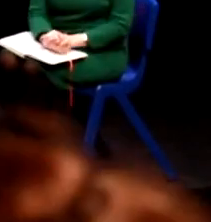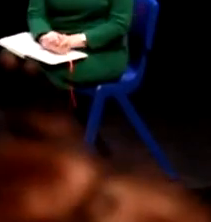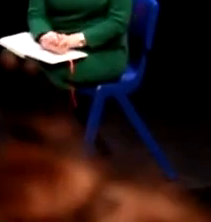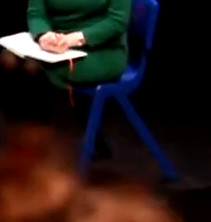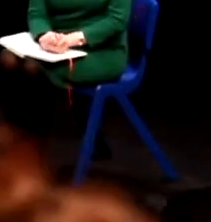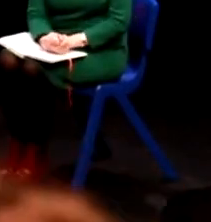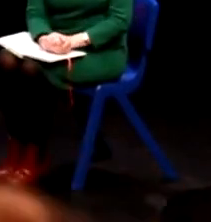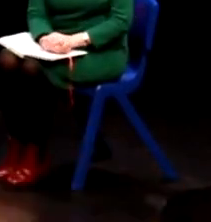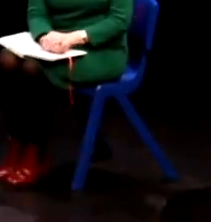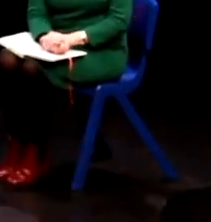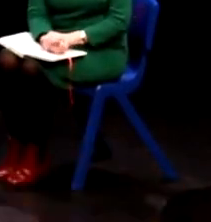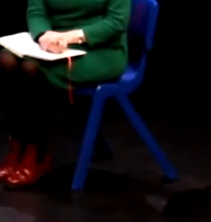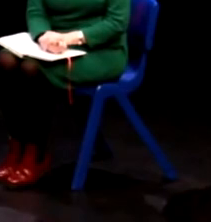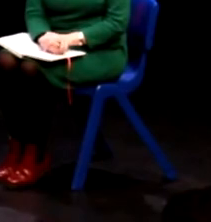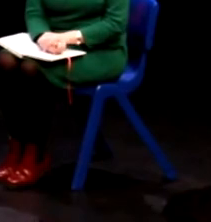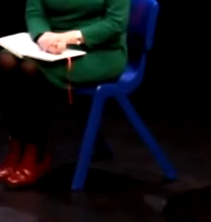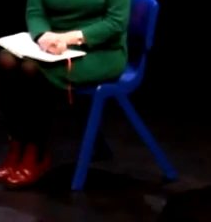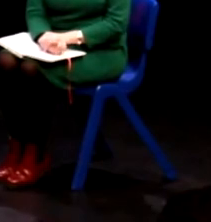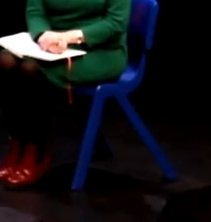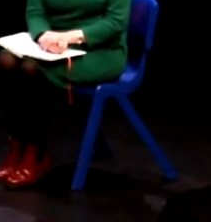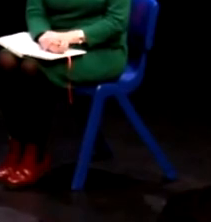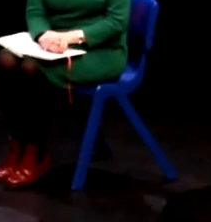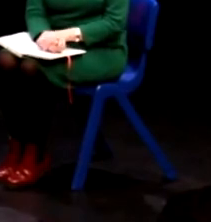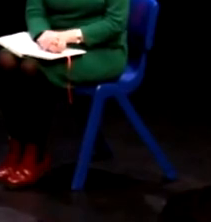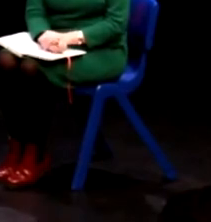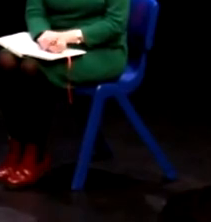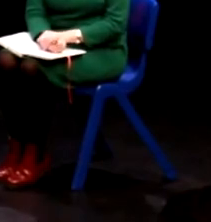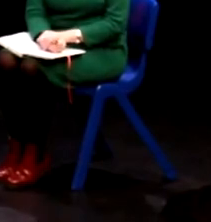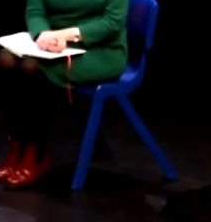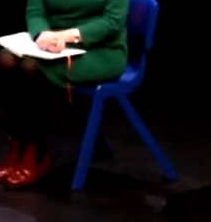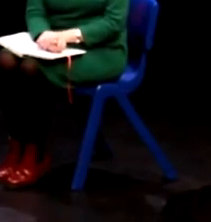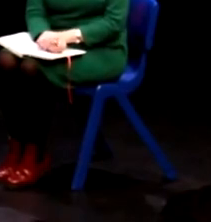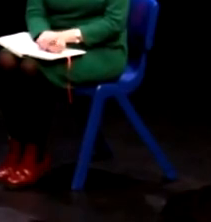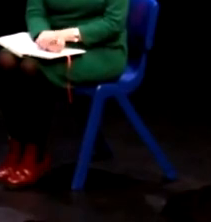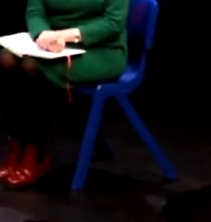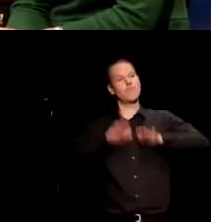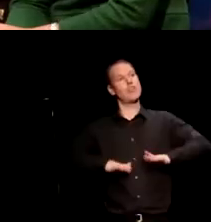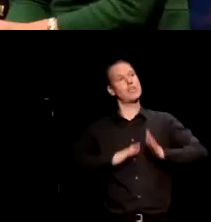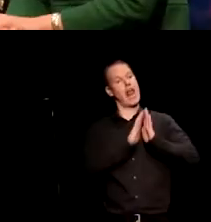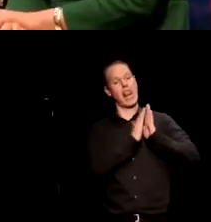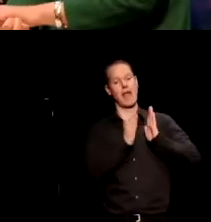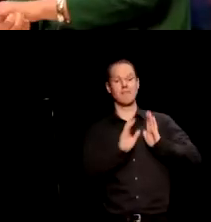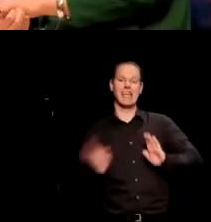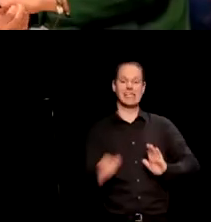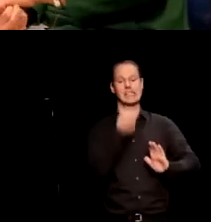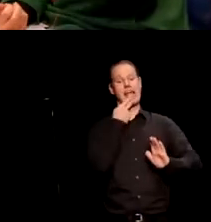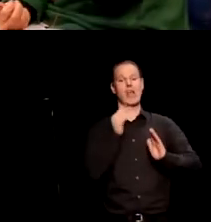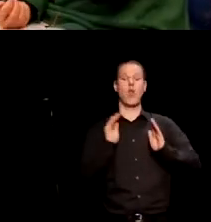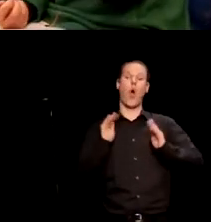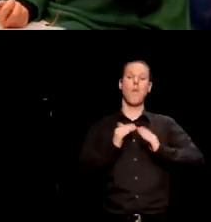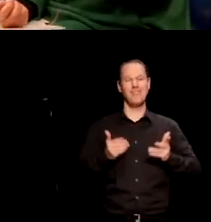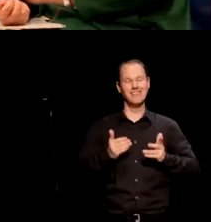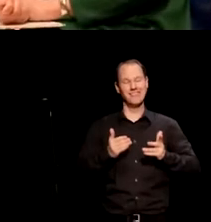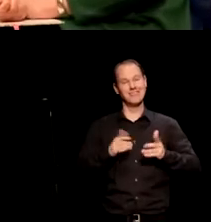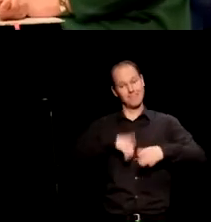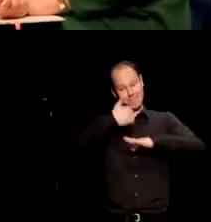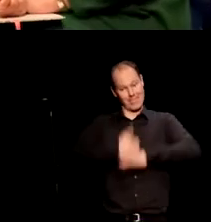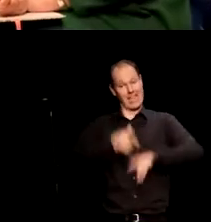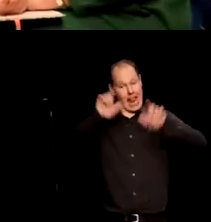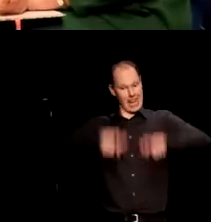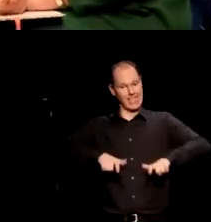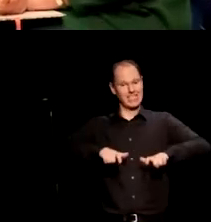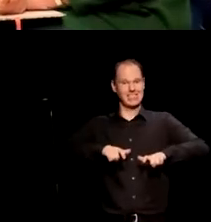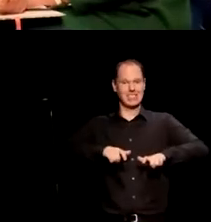really a delight to be up here in Leeds. The British Library's second home is in Leeds. We have a base in Boston Spa, which is very near. And I